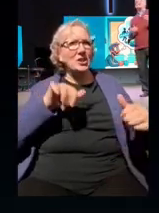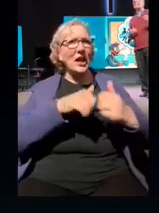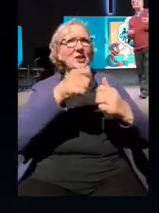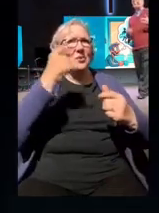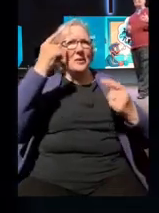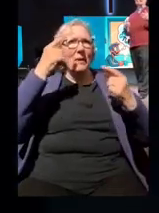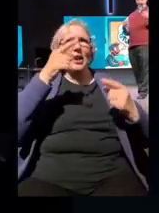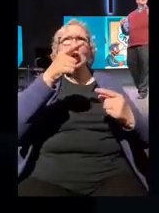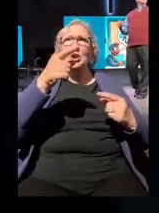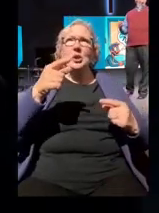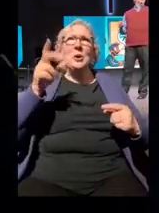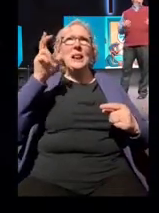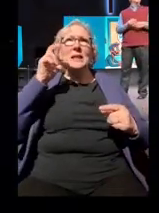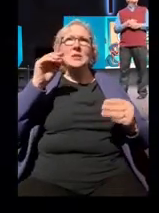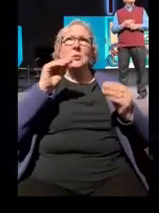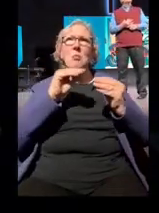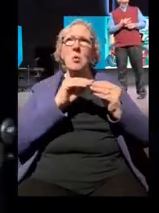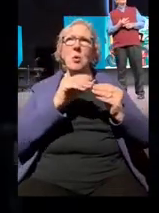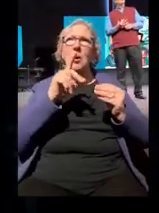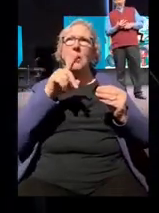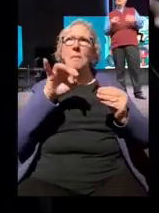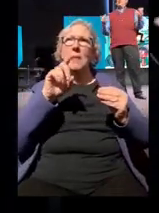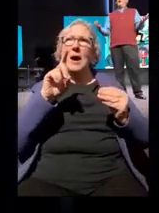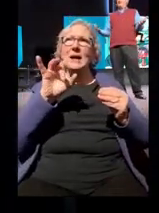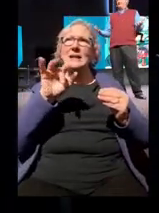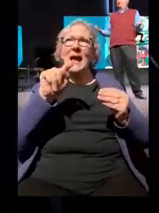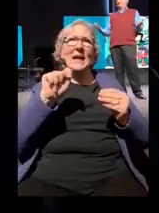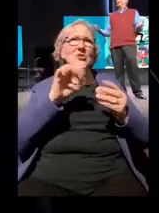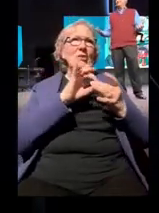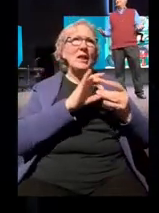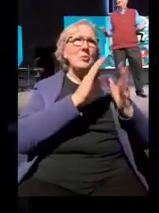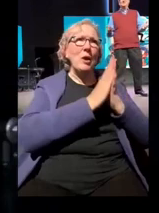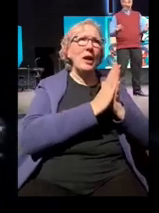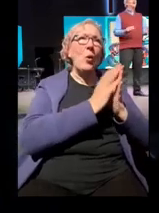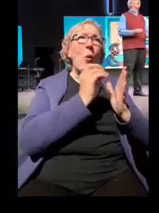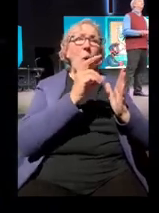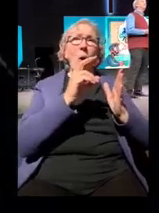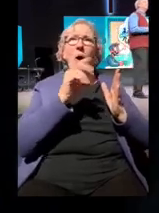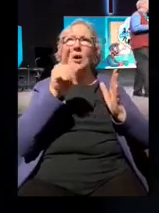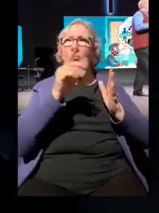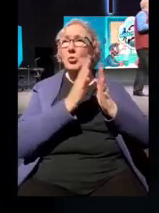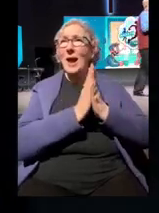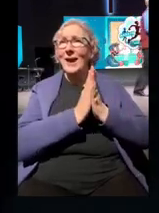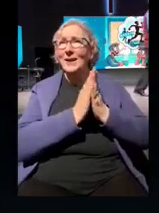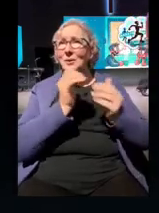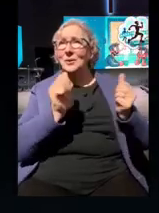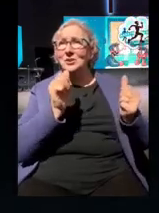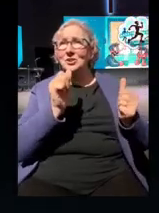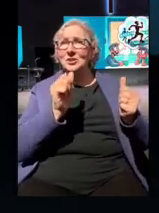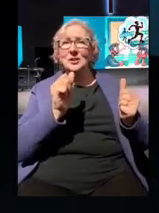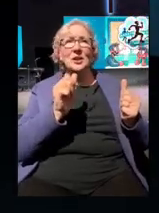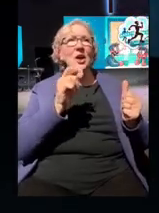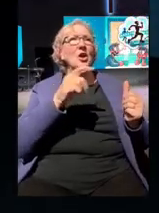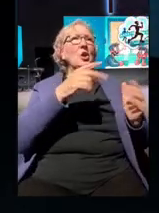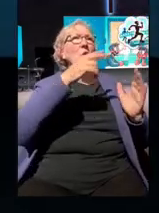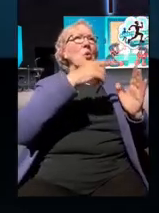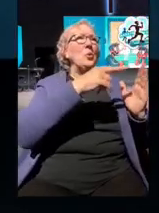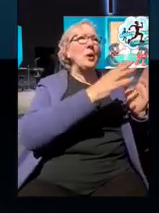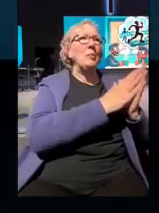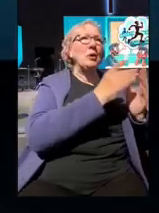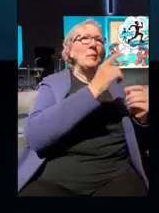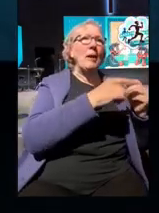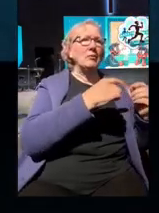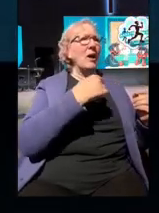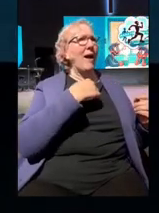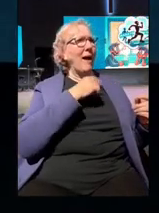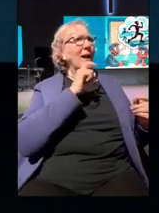more podcasts about praying, or are you praying? Right? Are you reading a book on how you need to be a